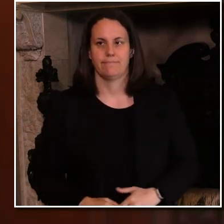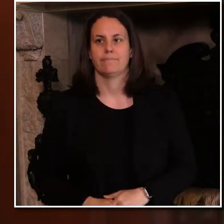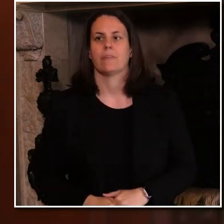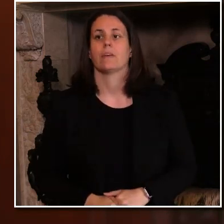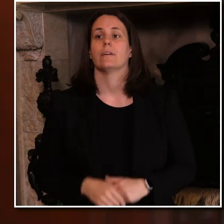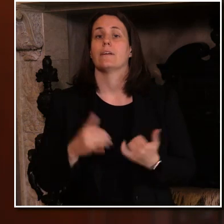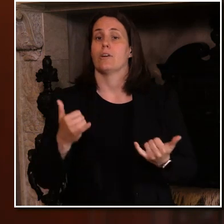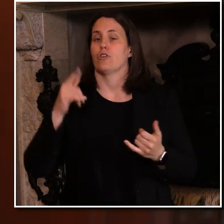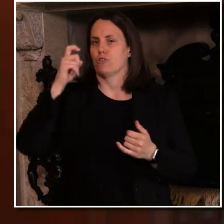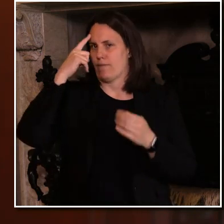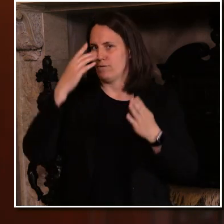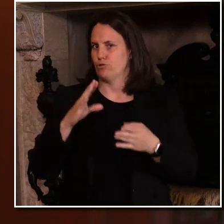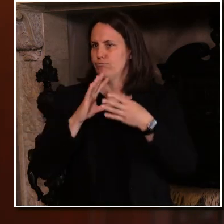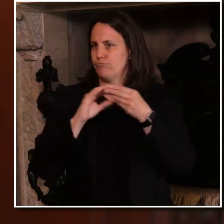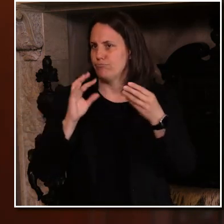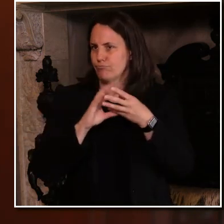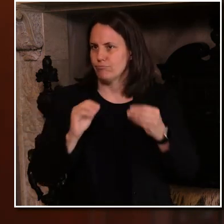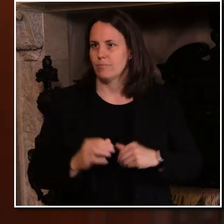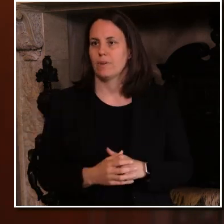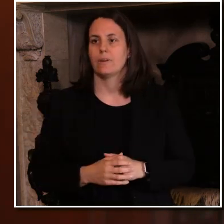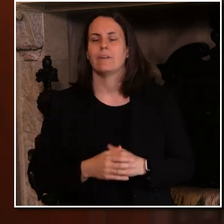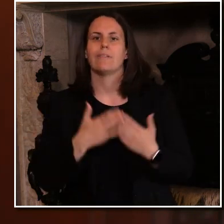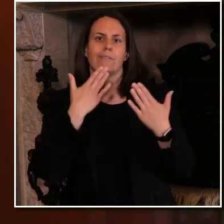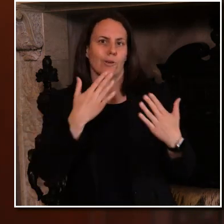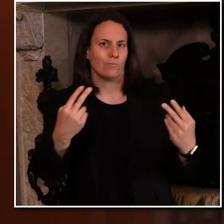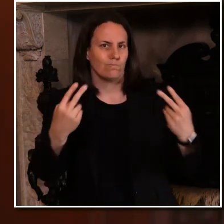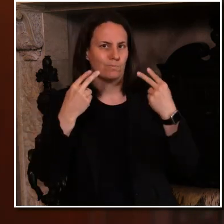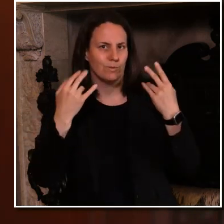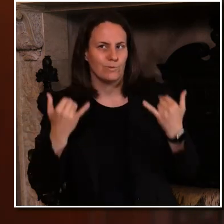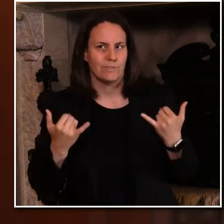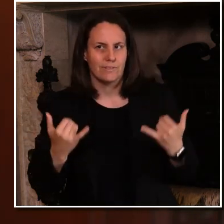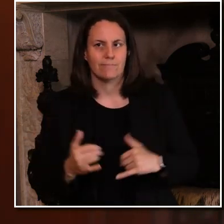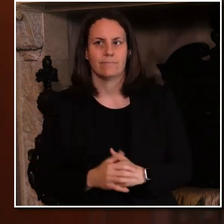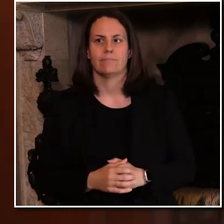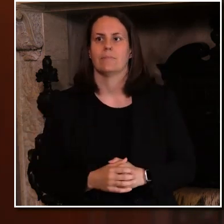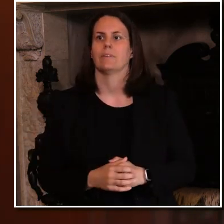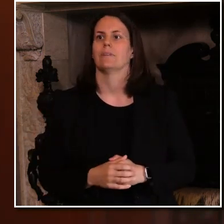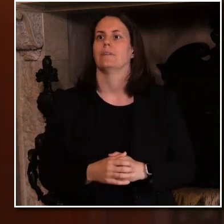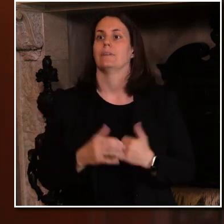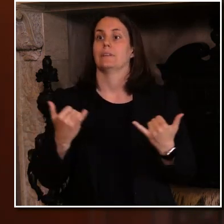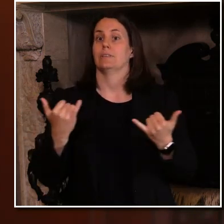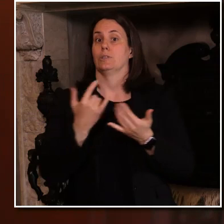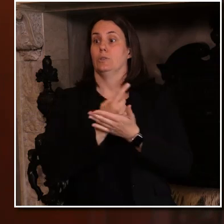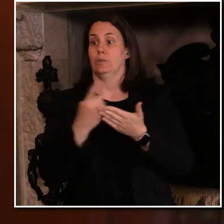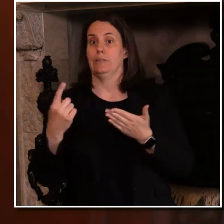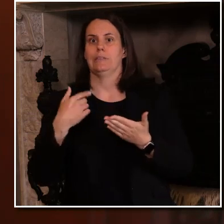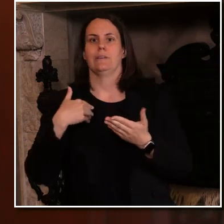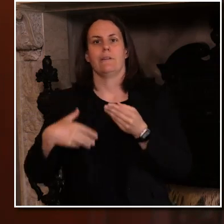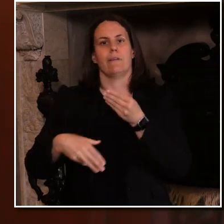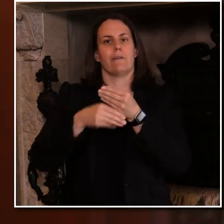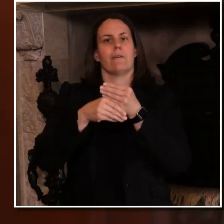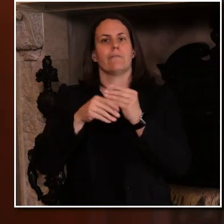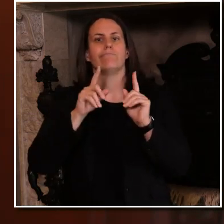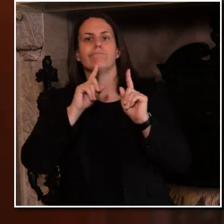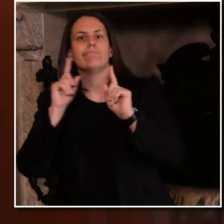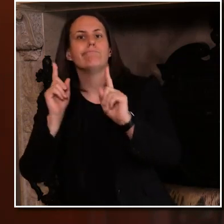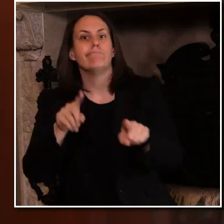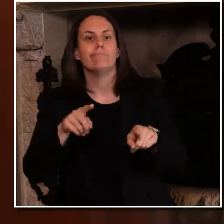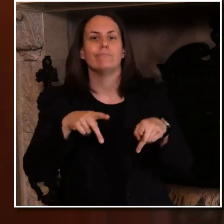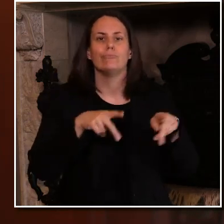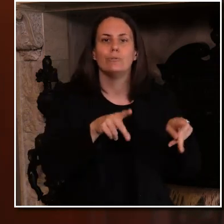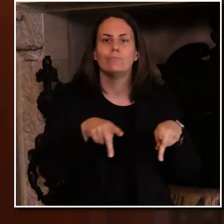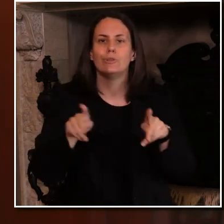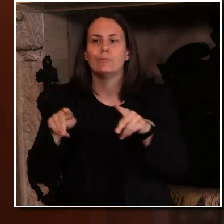today. Earlier this week, we announced a new order that allowed us to turn the dial another notch by allowing non-essential